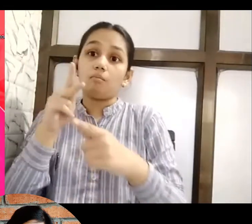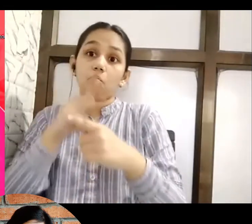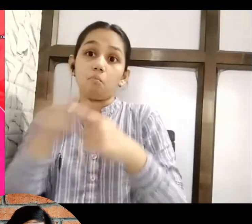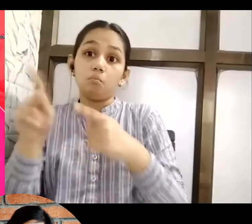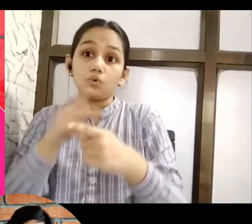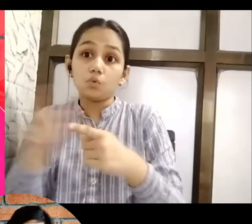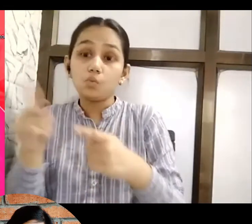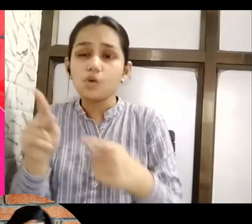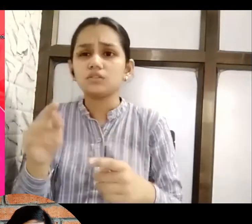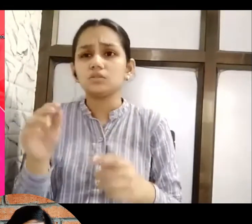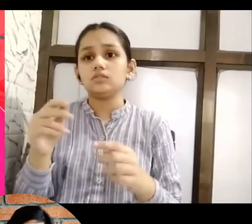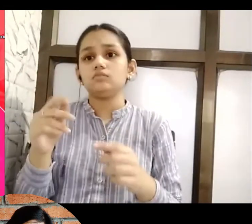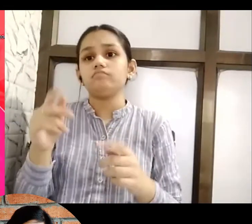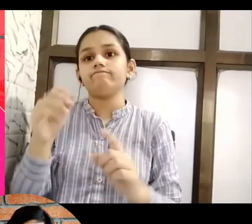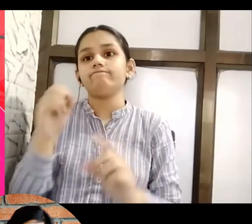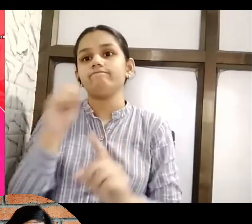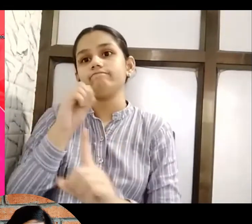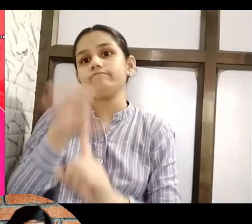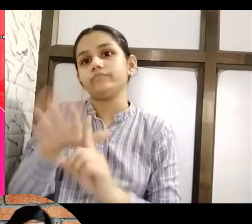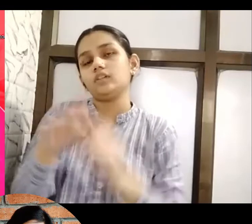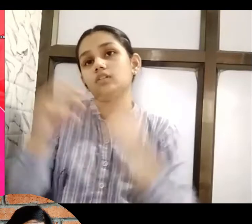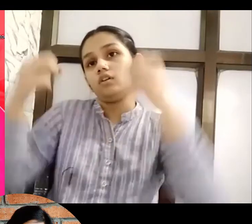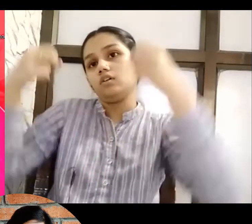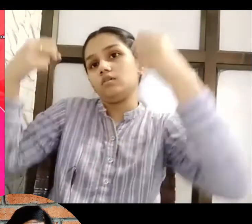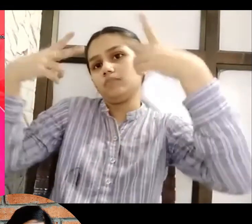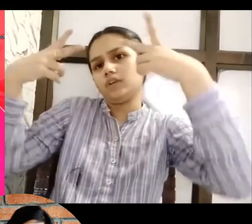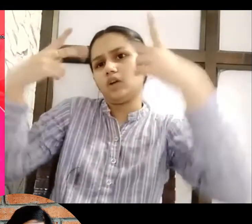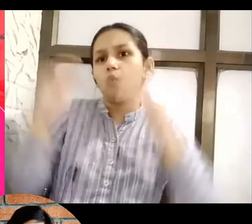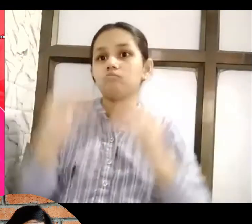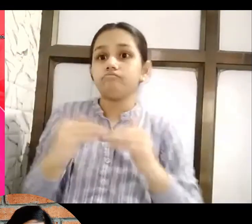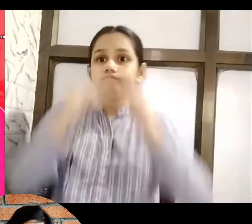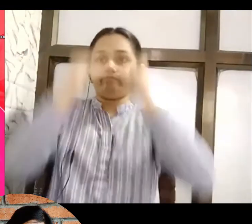like a top graphic designer.